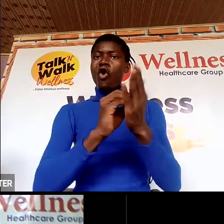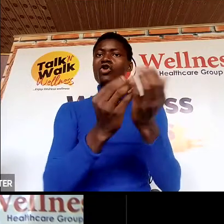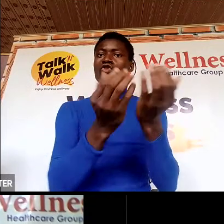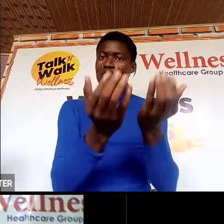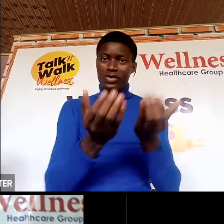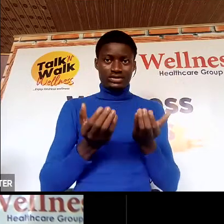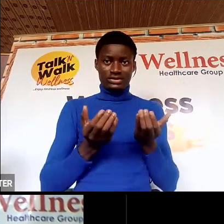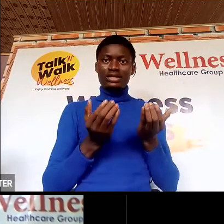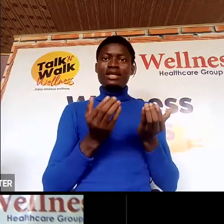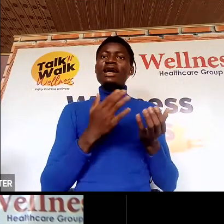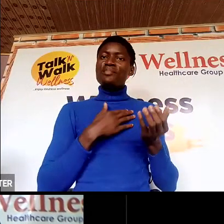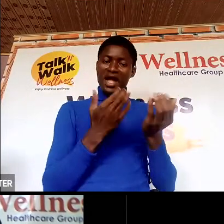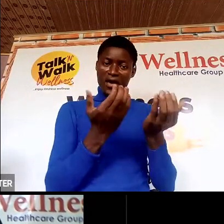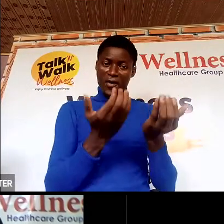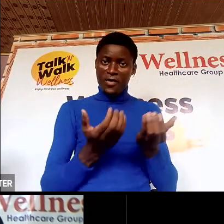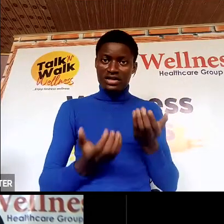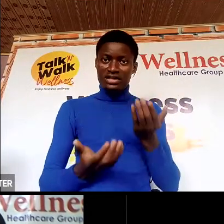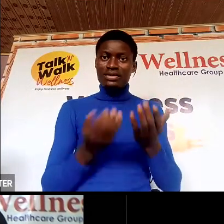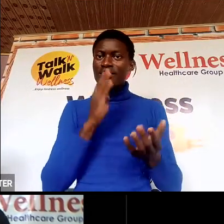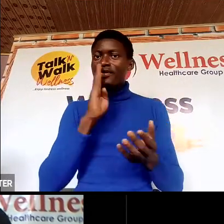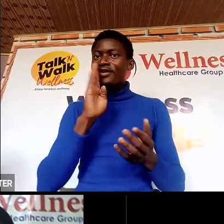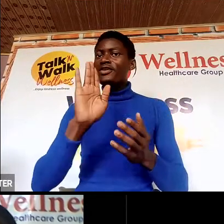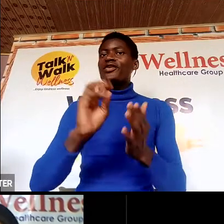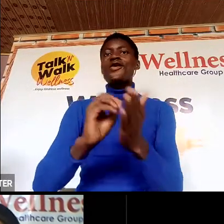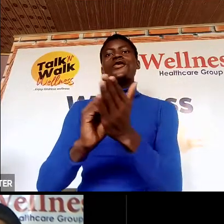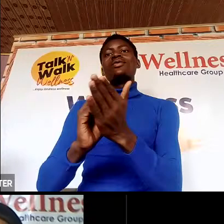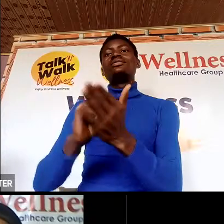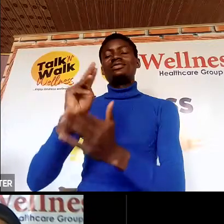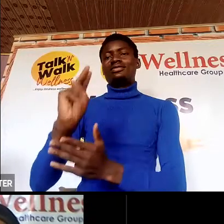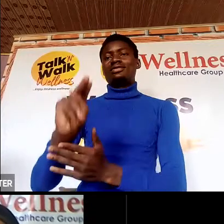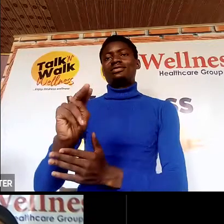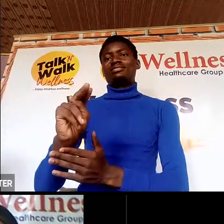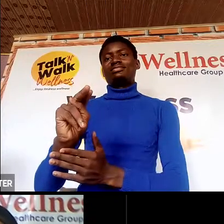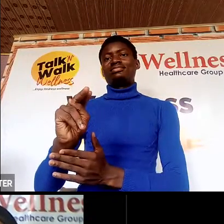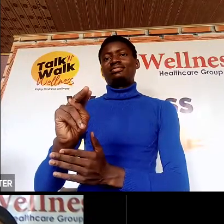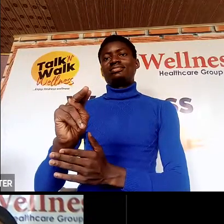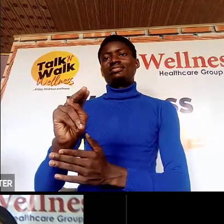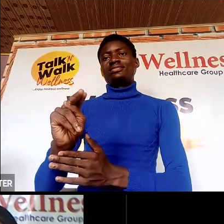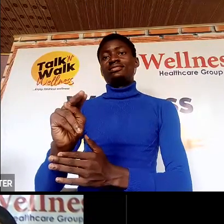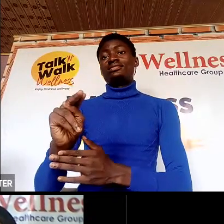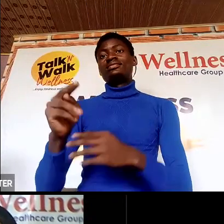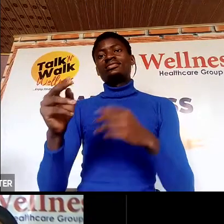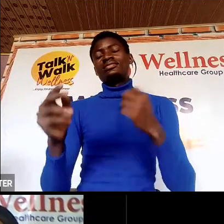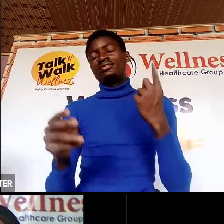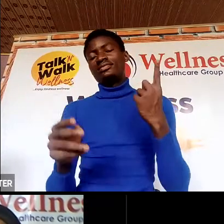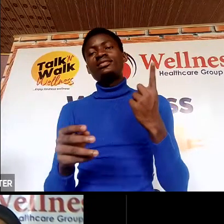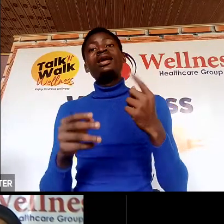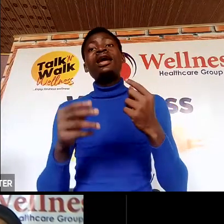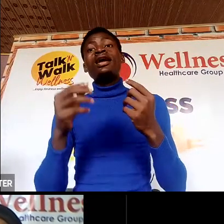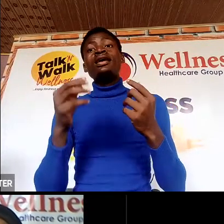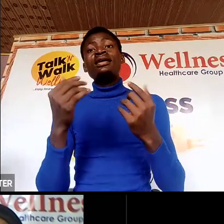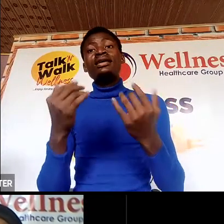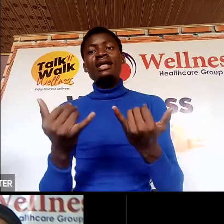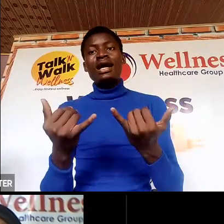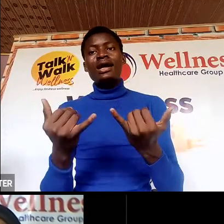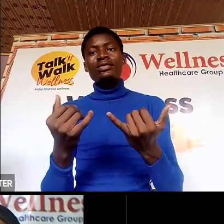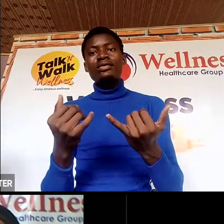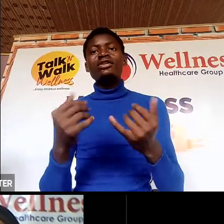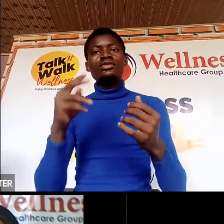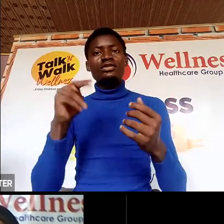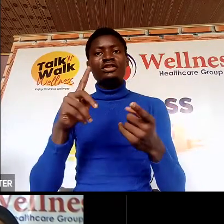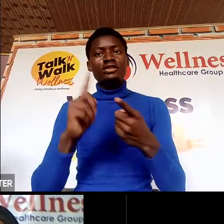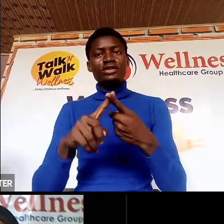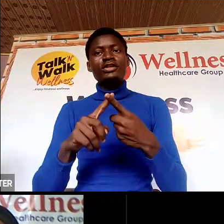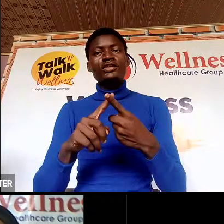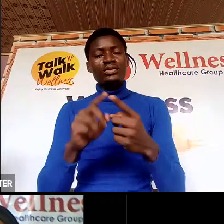that you can have a bit more to save. So save and shave is number 4. And I think